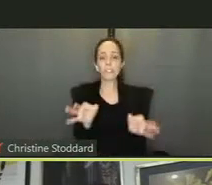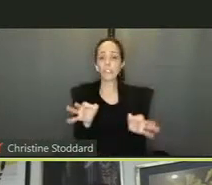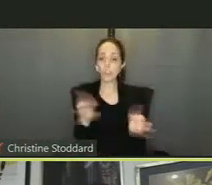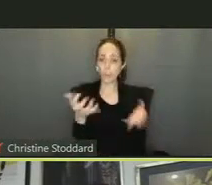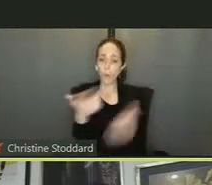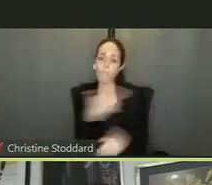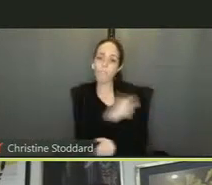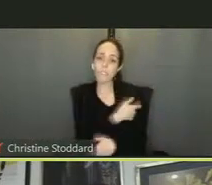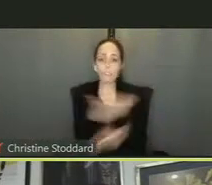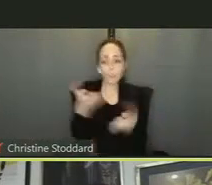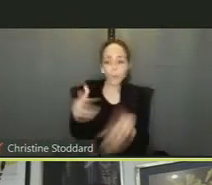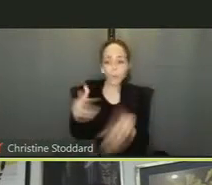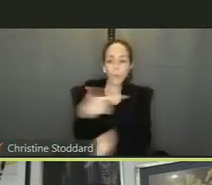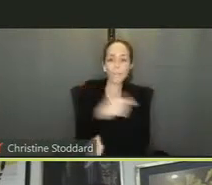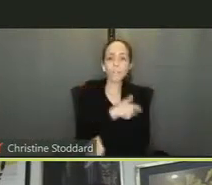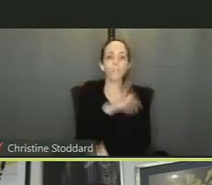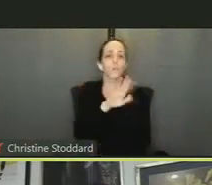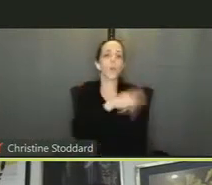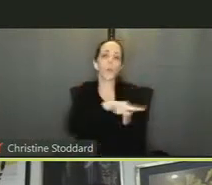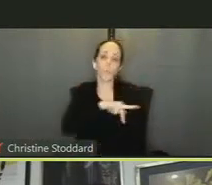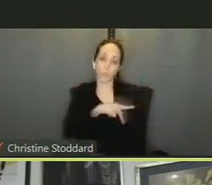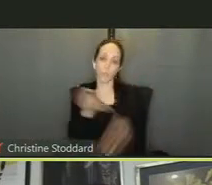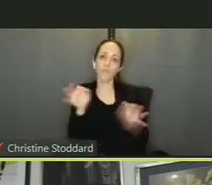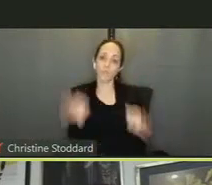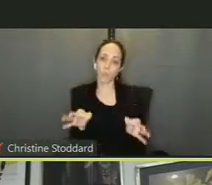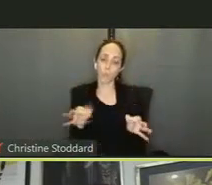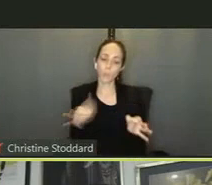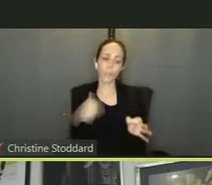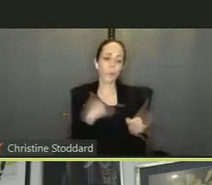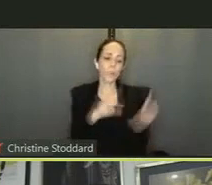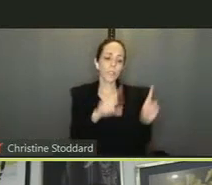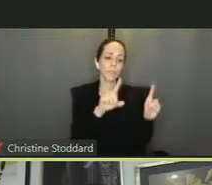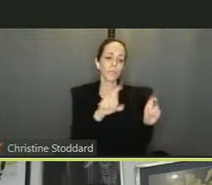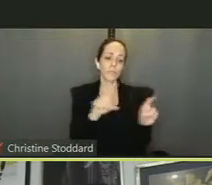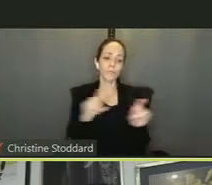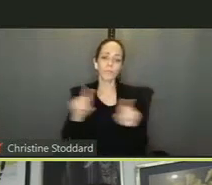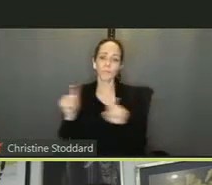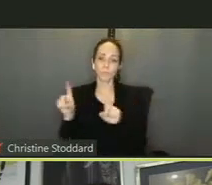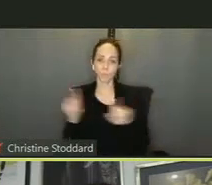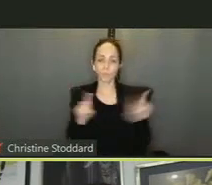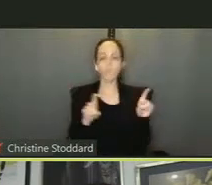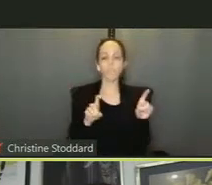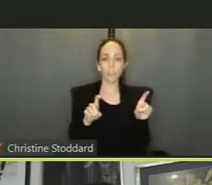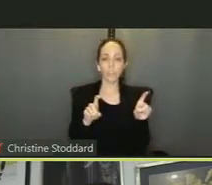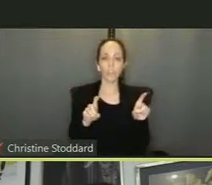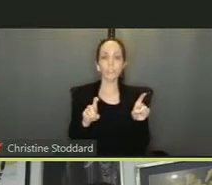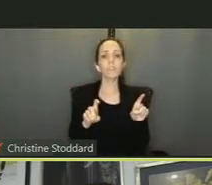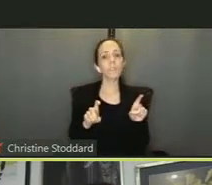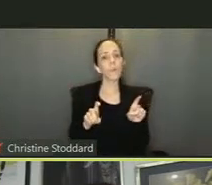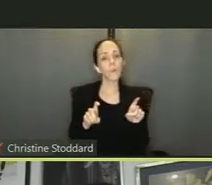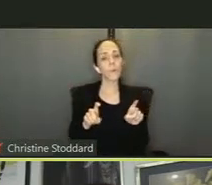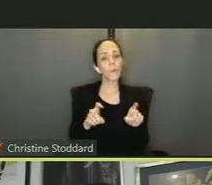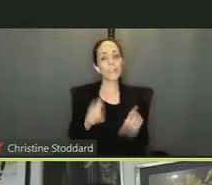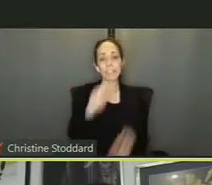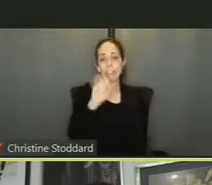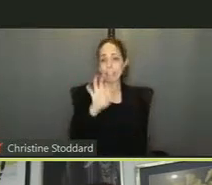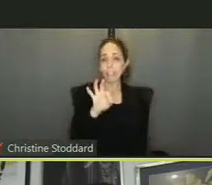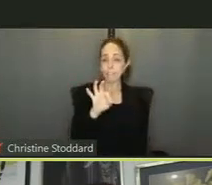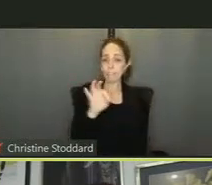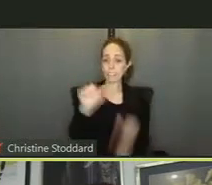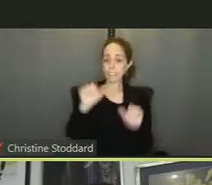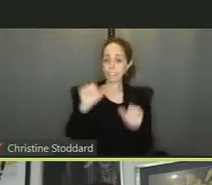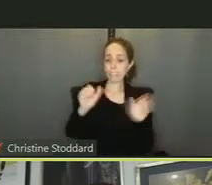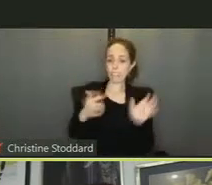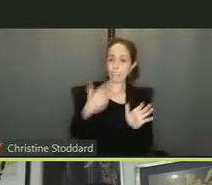So this survey asked if a COVID-19 vaccine was determined to be safe by scientists and free for everyone